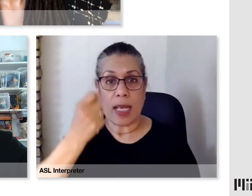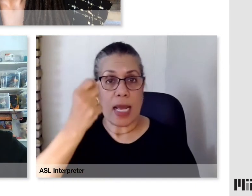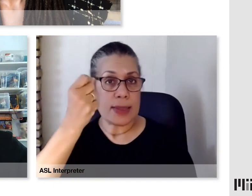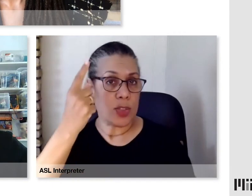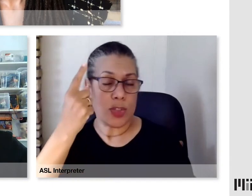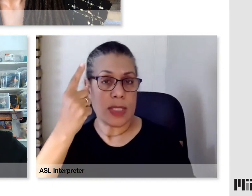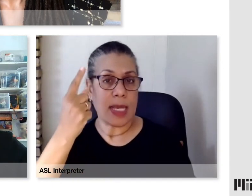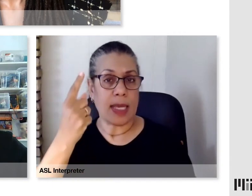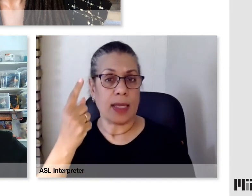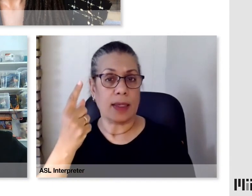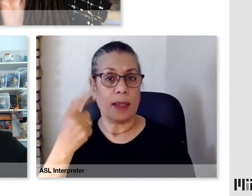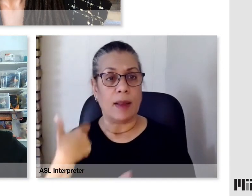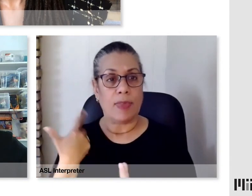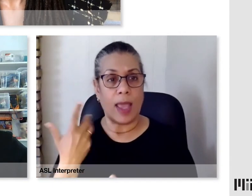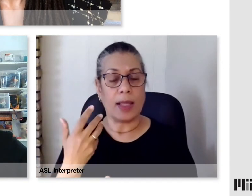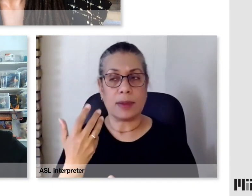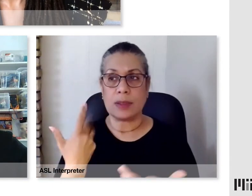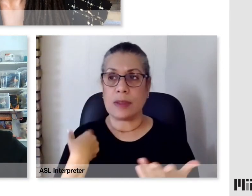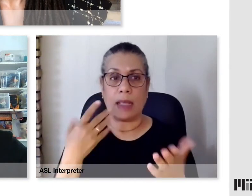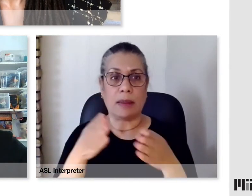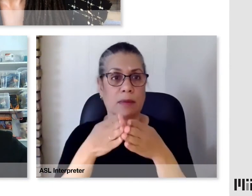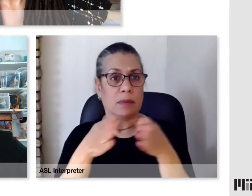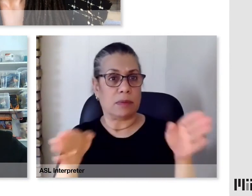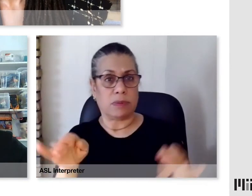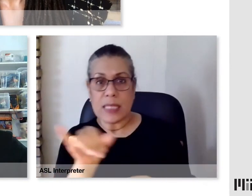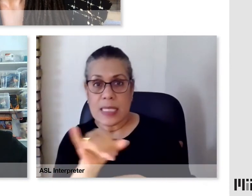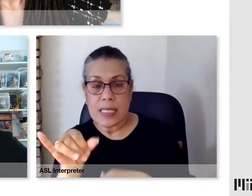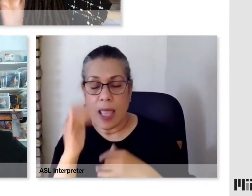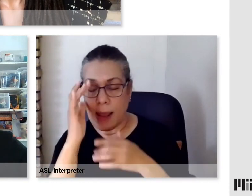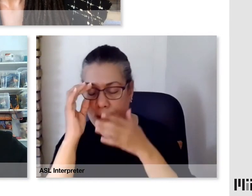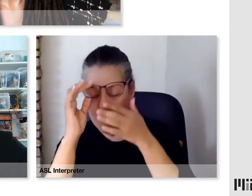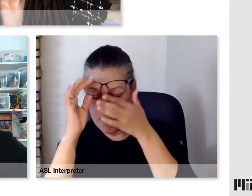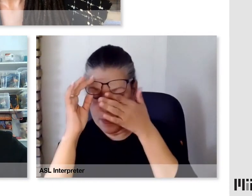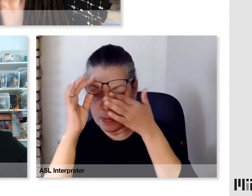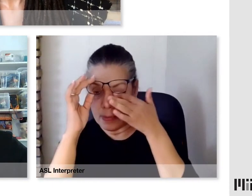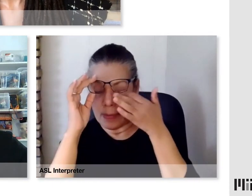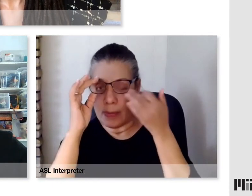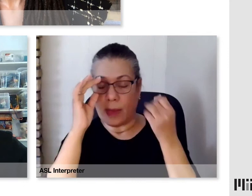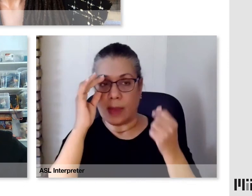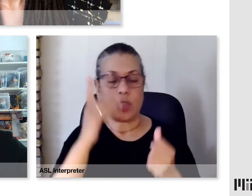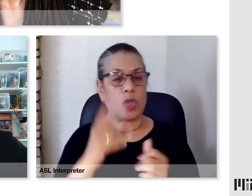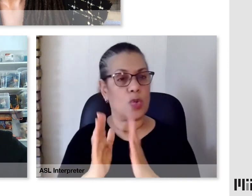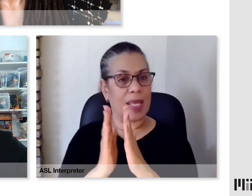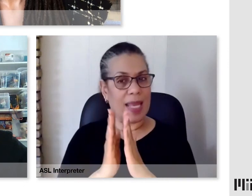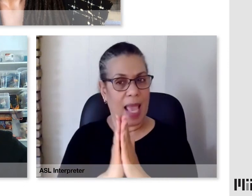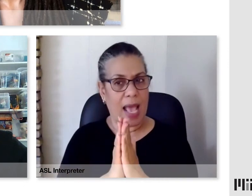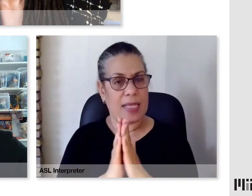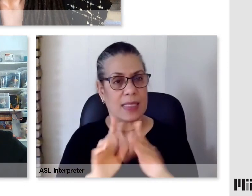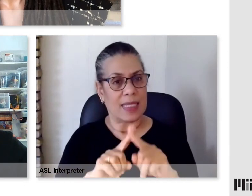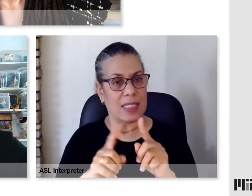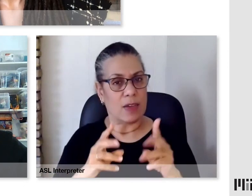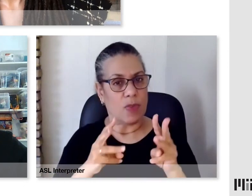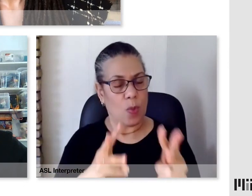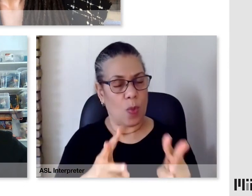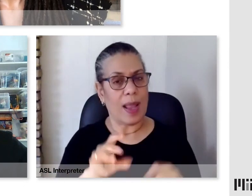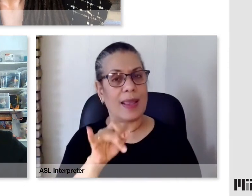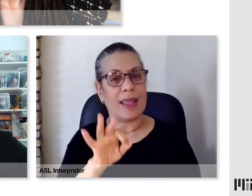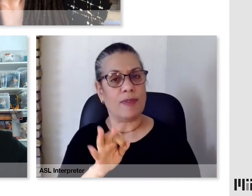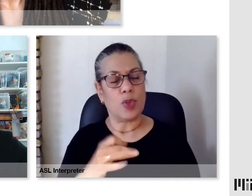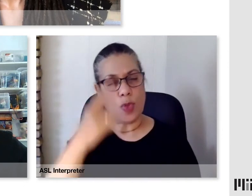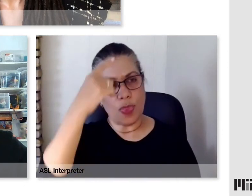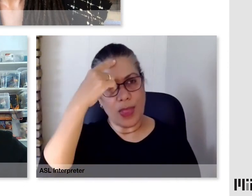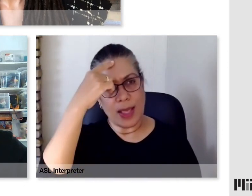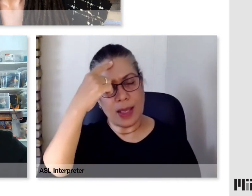is monolithic across them? And so then you can interrogate the technical practices in a very different way when you begin to think about how